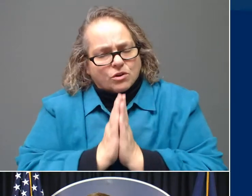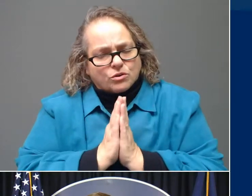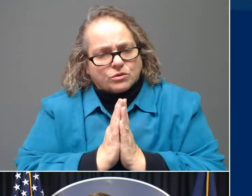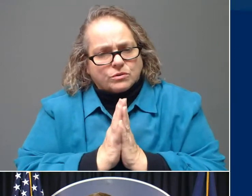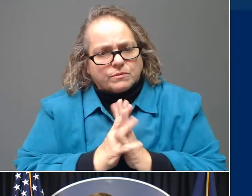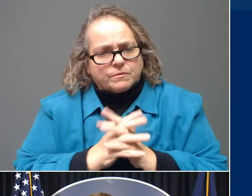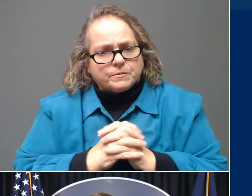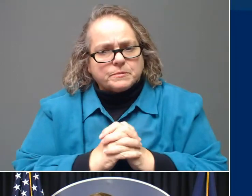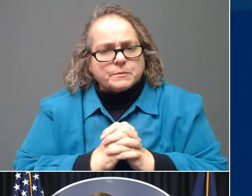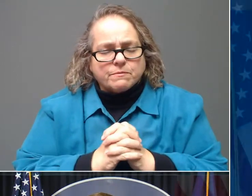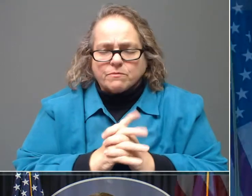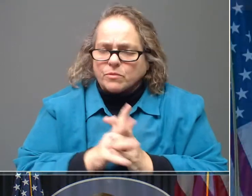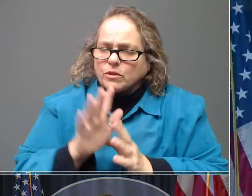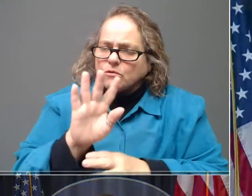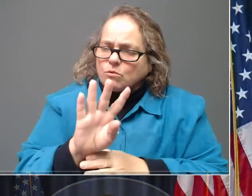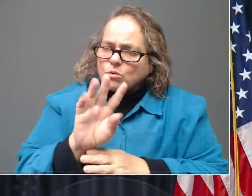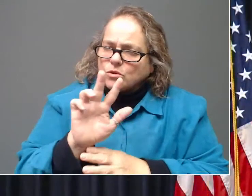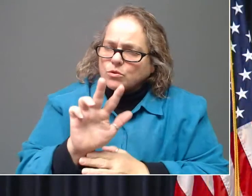43.